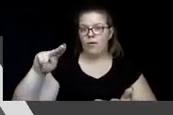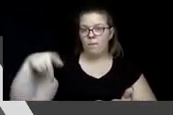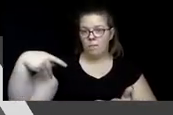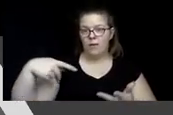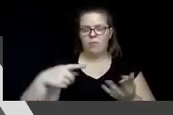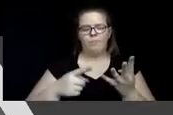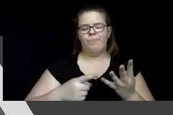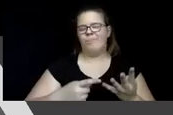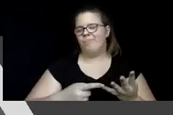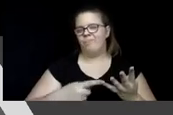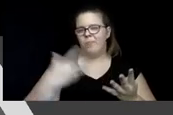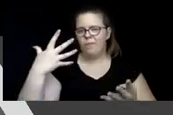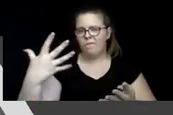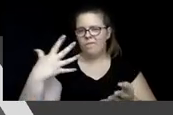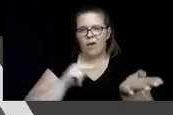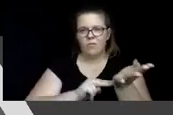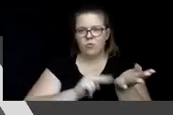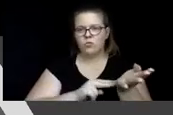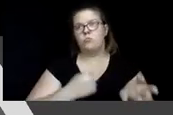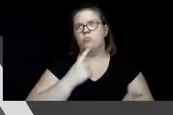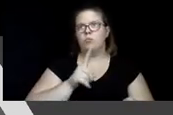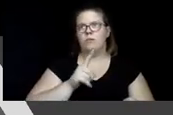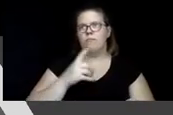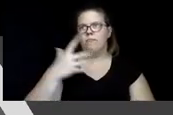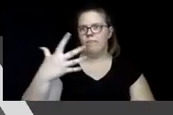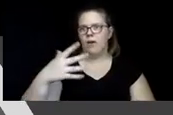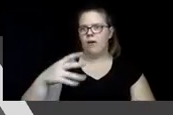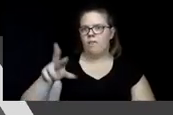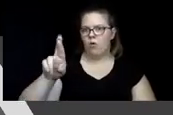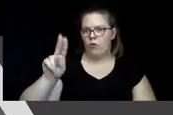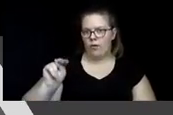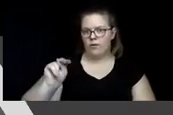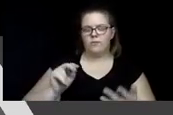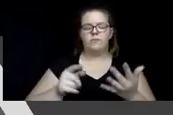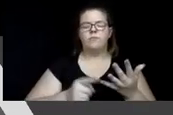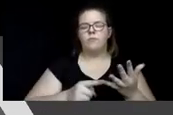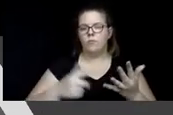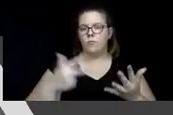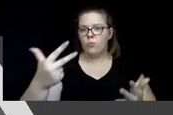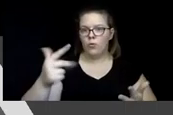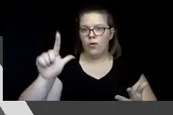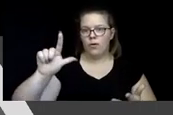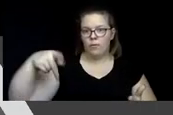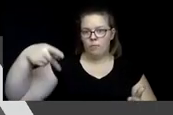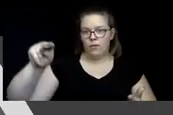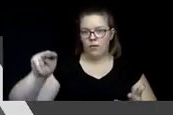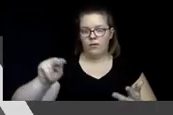5 nurses, well, 5 RNs, 3 LPNs. They have a